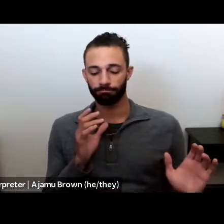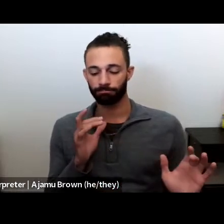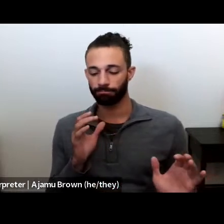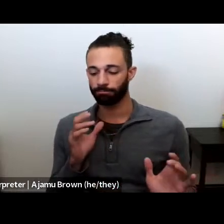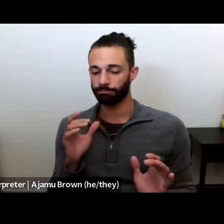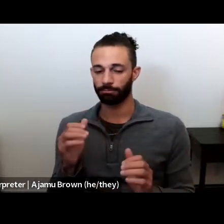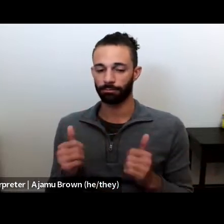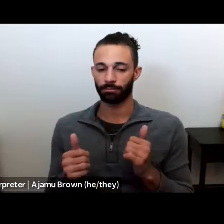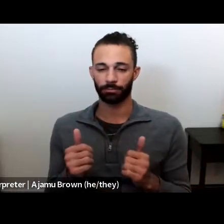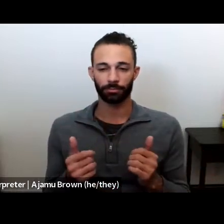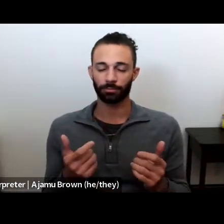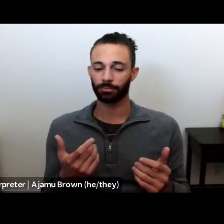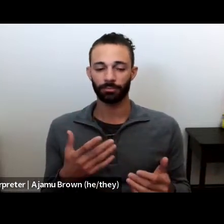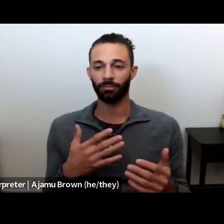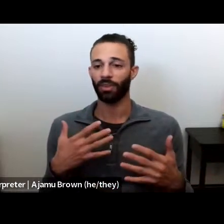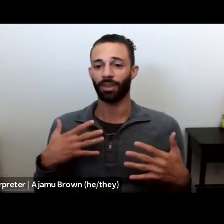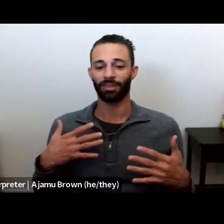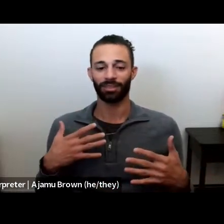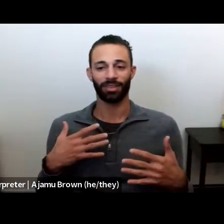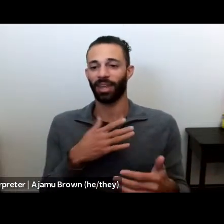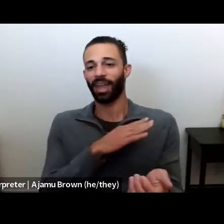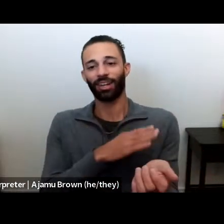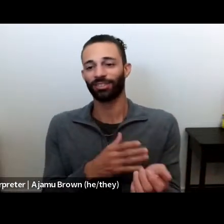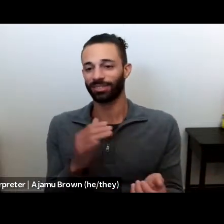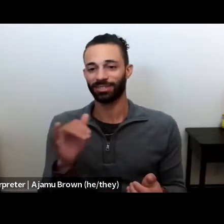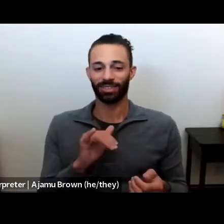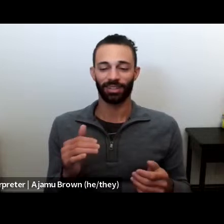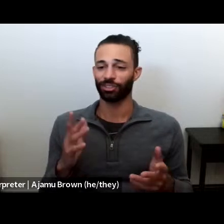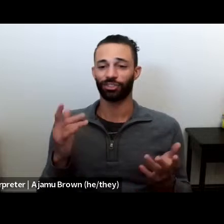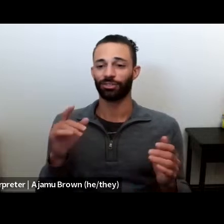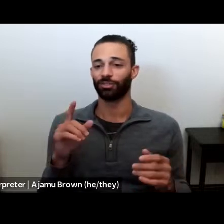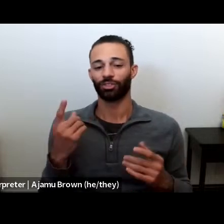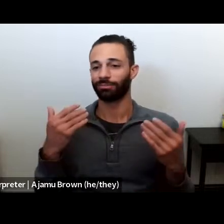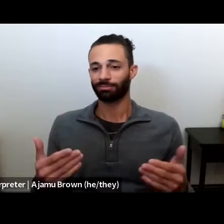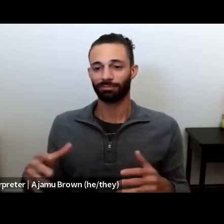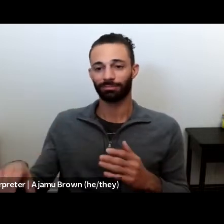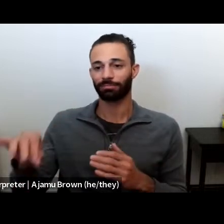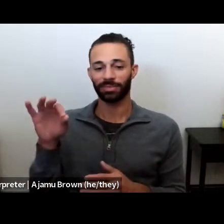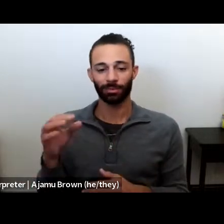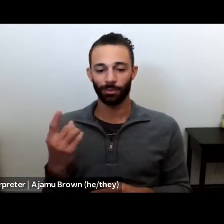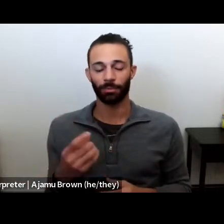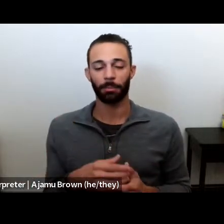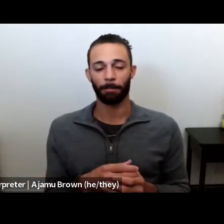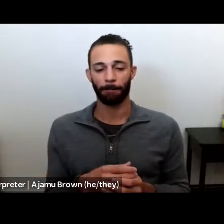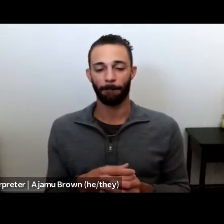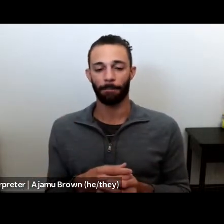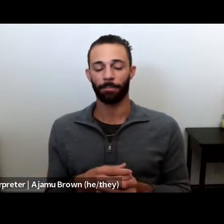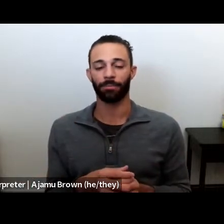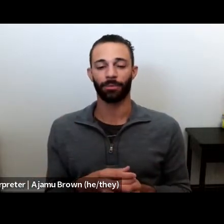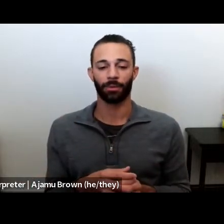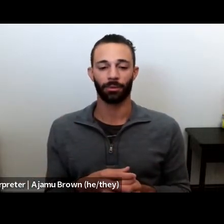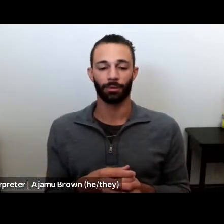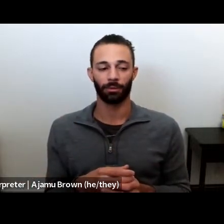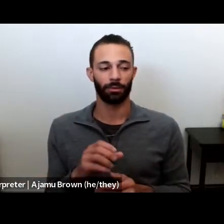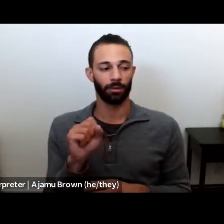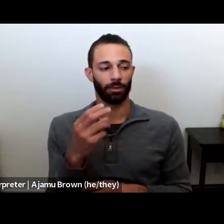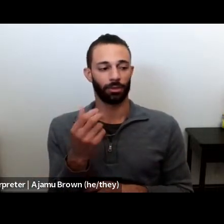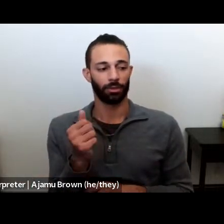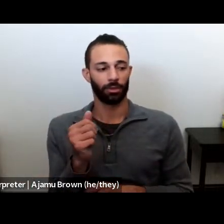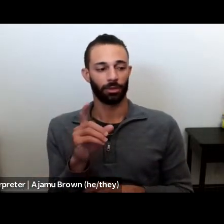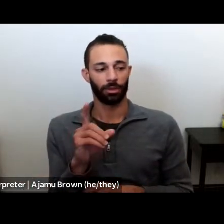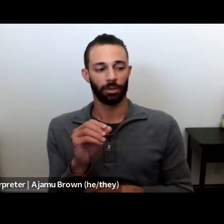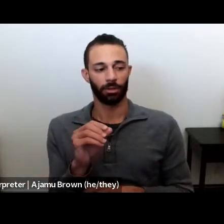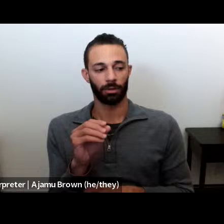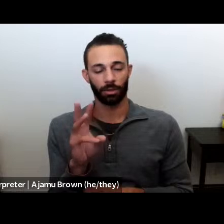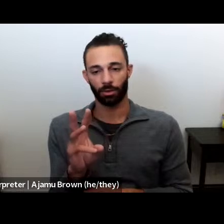I love how the energy is like, just pick one, anyone. Ooh, Shadow Moon. Oh yeah, you're deep in your chart.